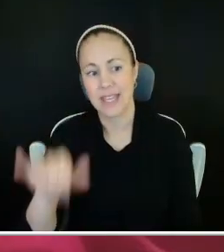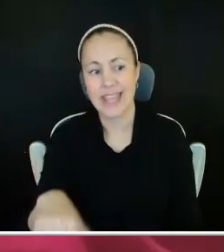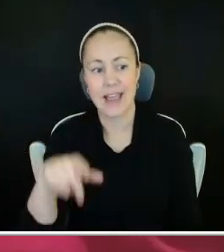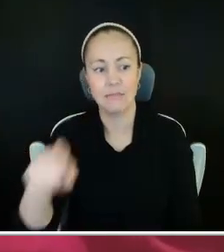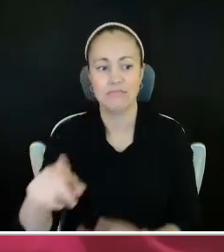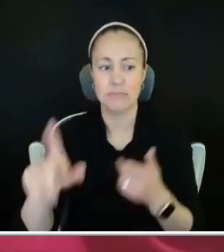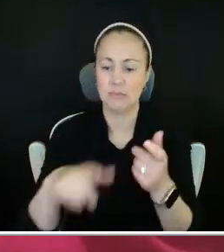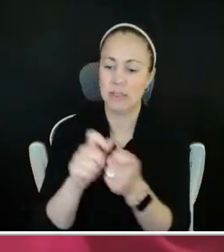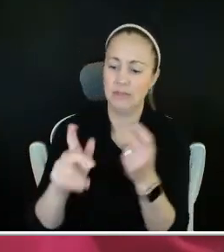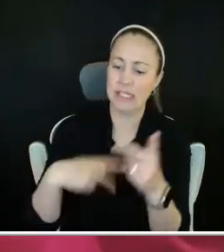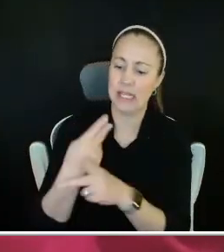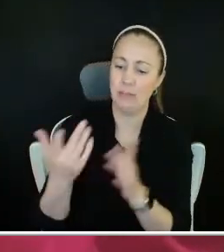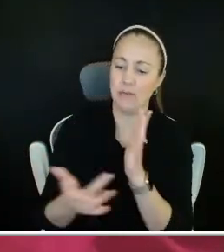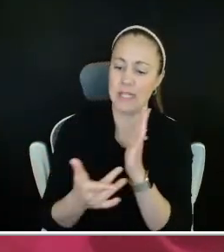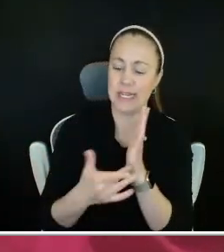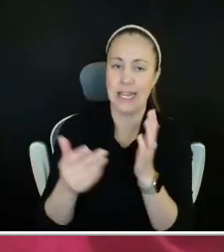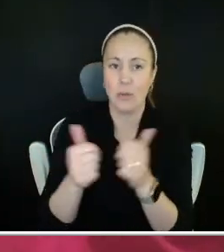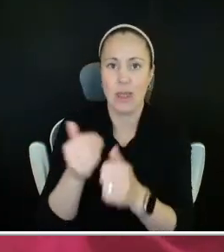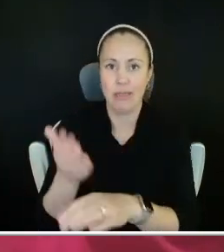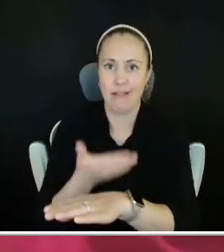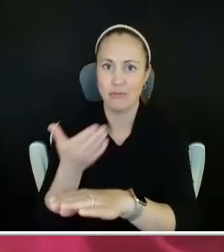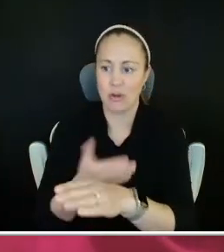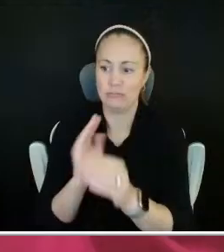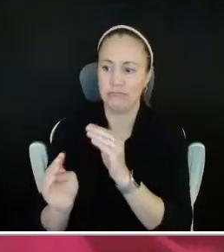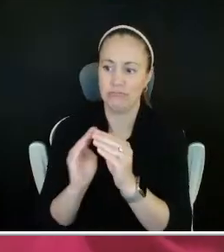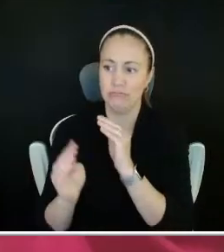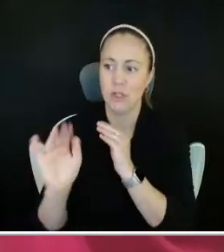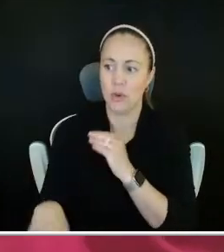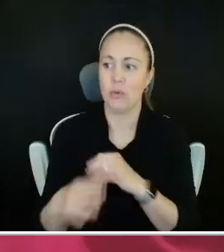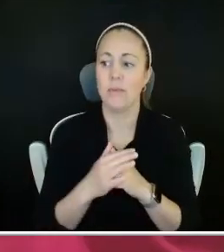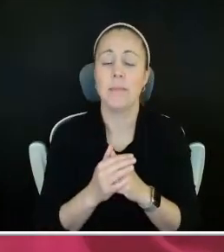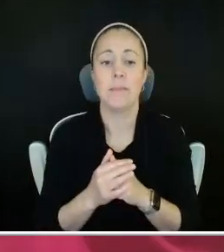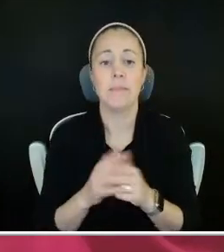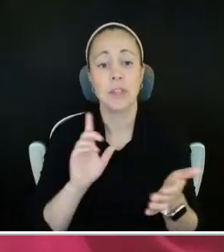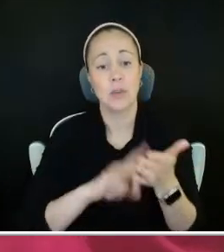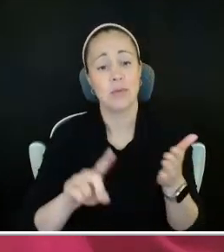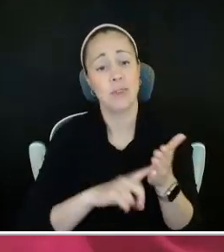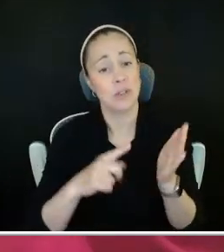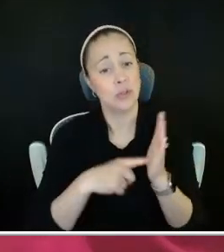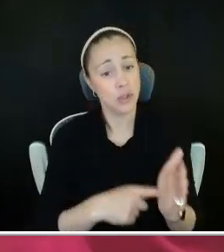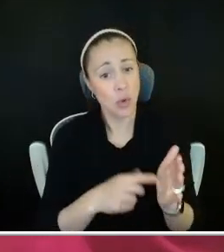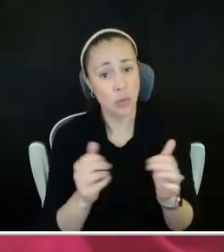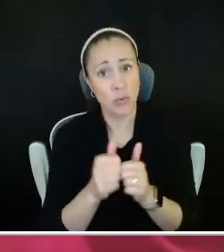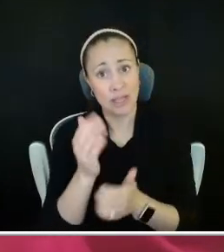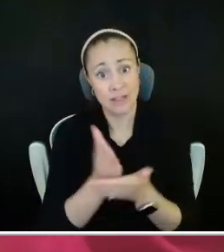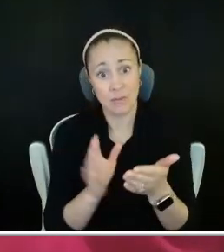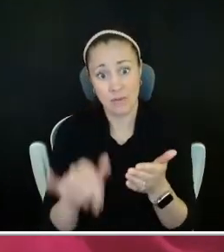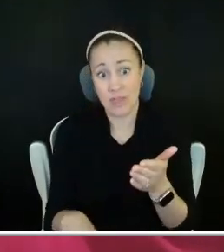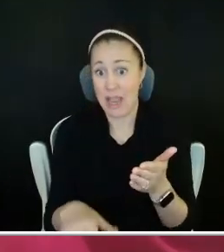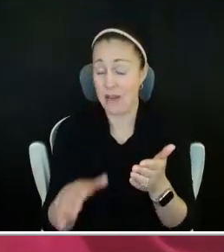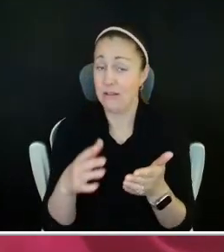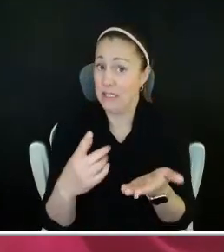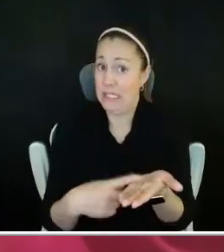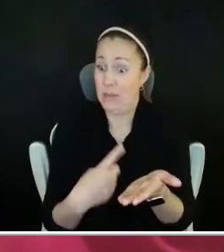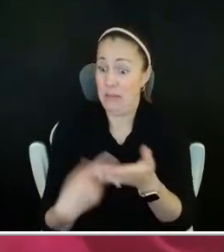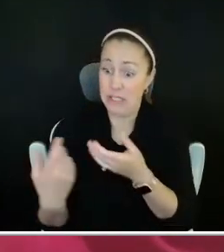these. And it's been found with some of these to be the strongest construct out there.